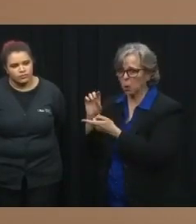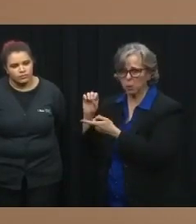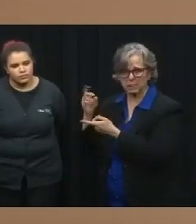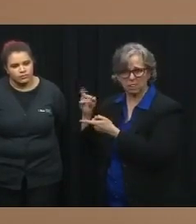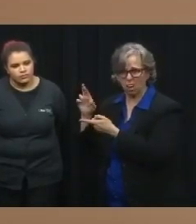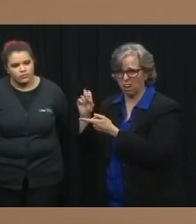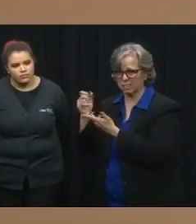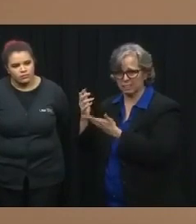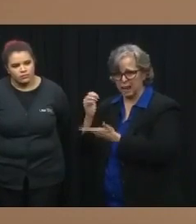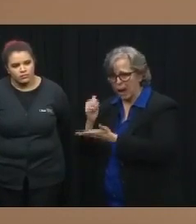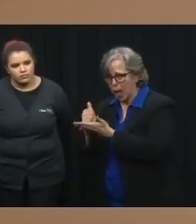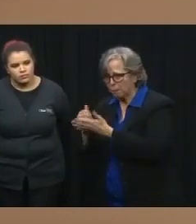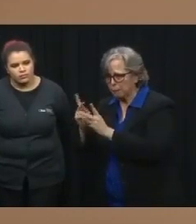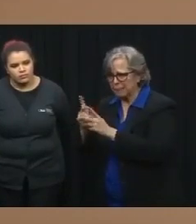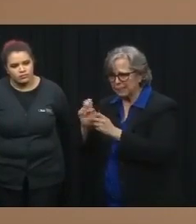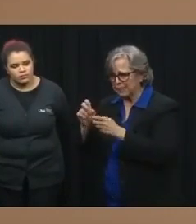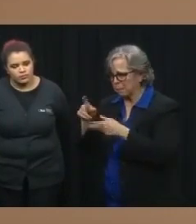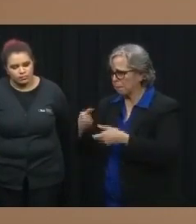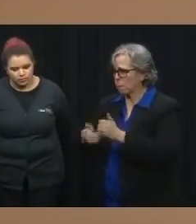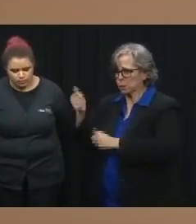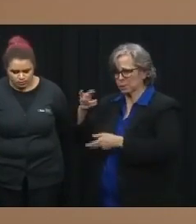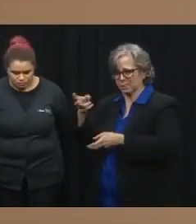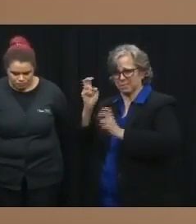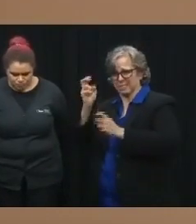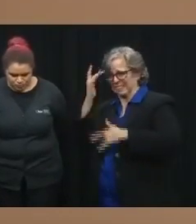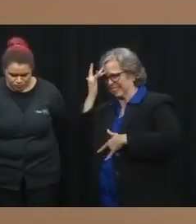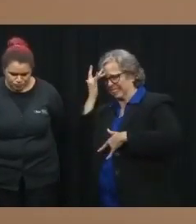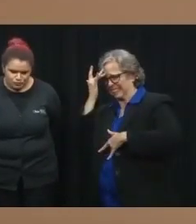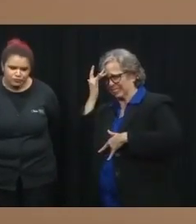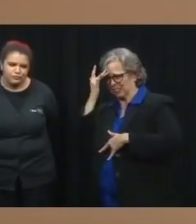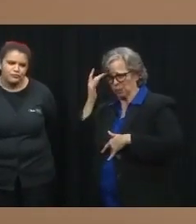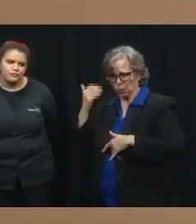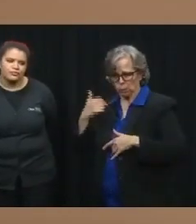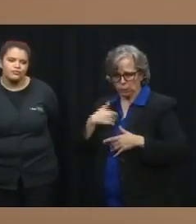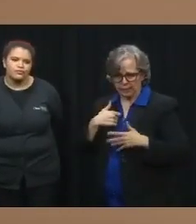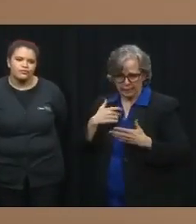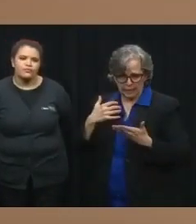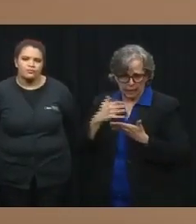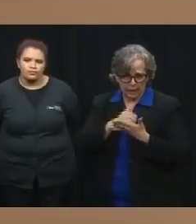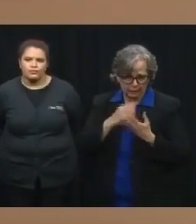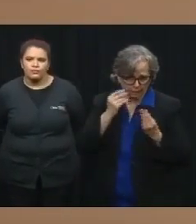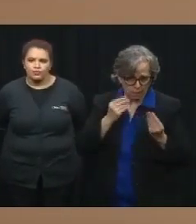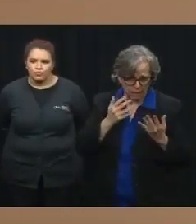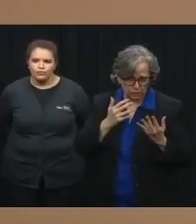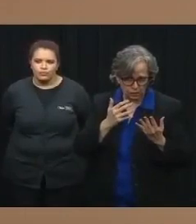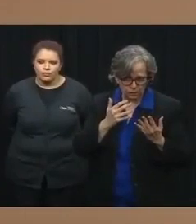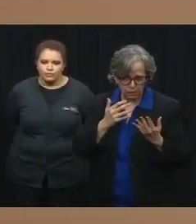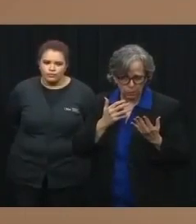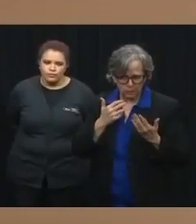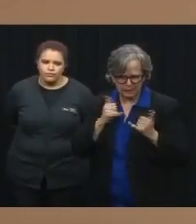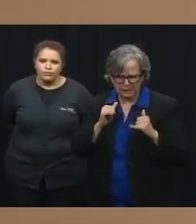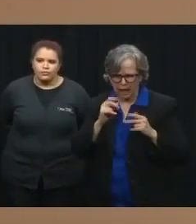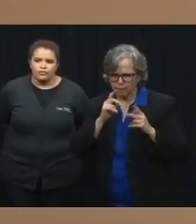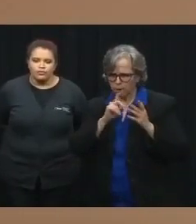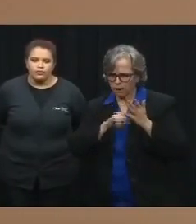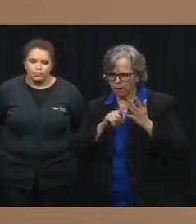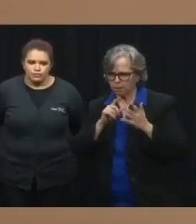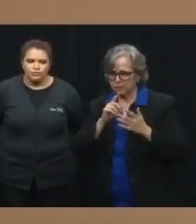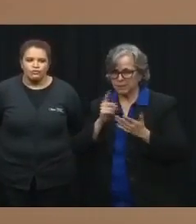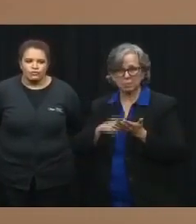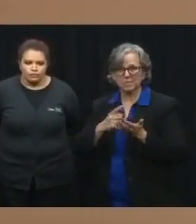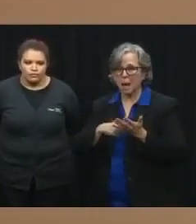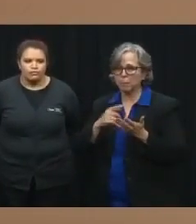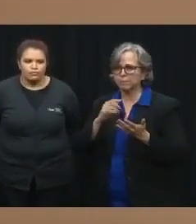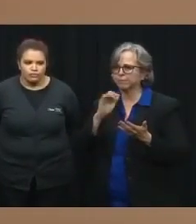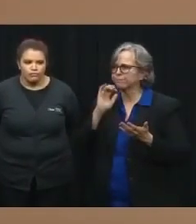So that gets in our data system, it gets to us, and we still have to clear it. Sometimes there's duplicates, and that process just keeps that